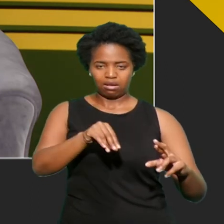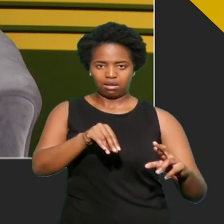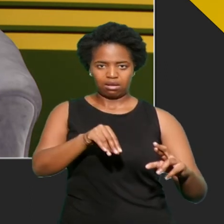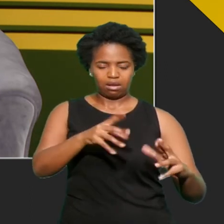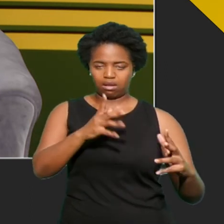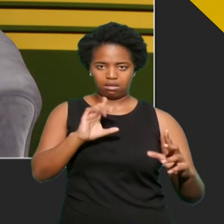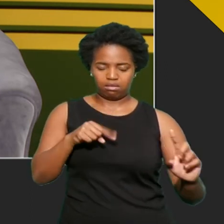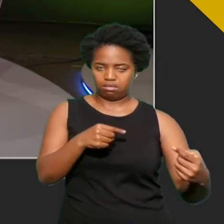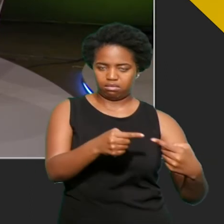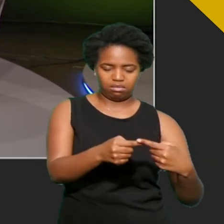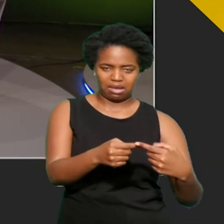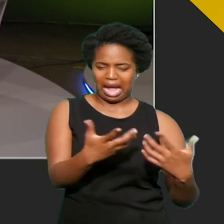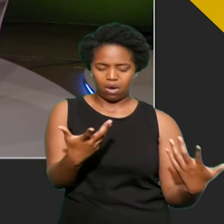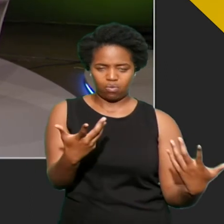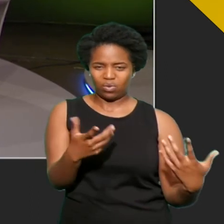get here?